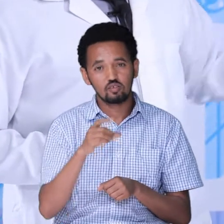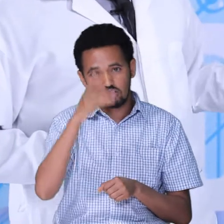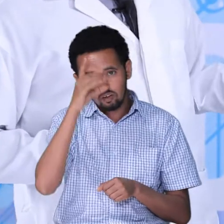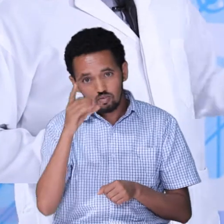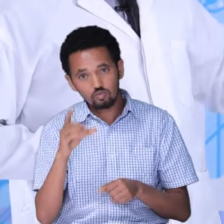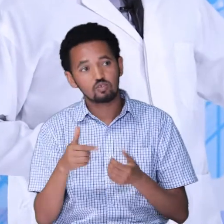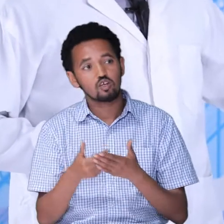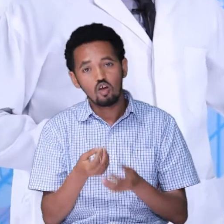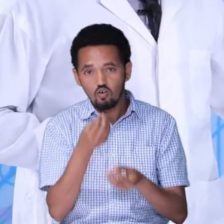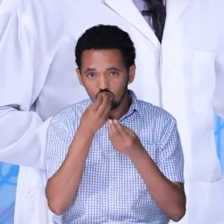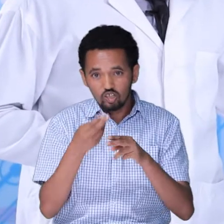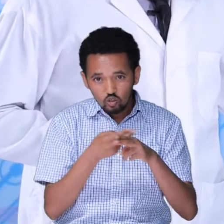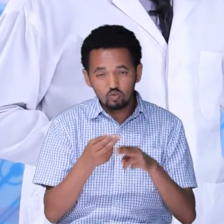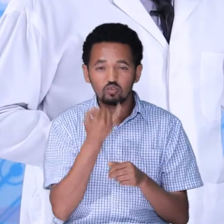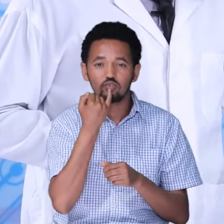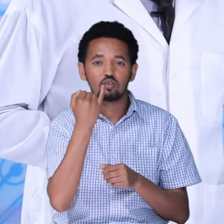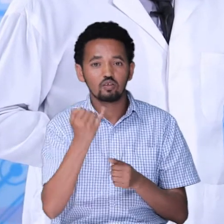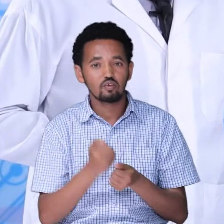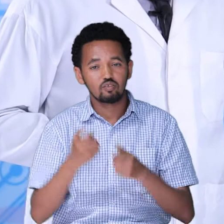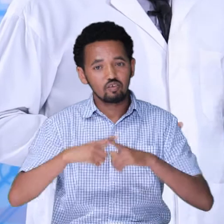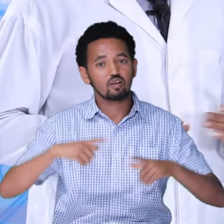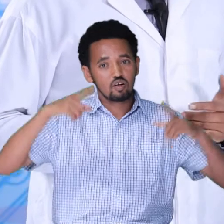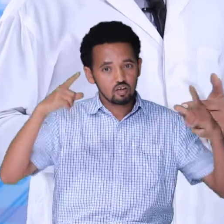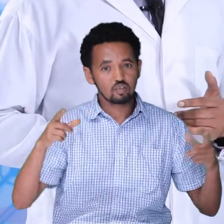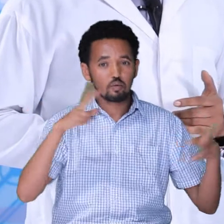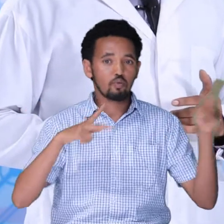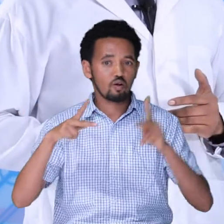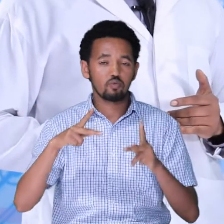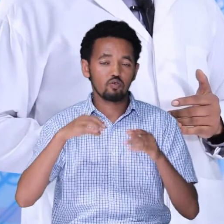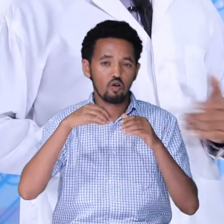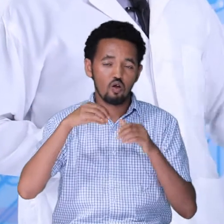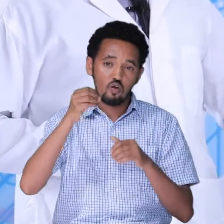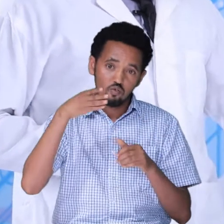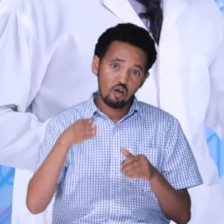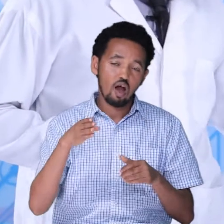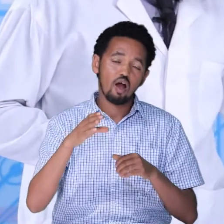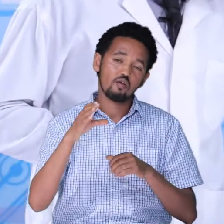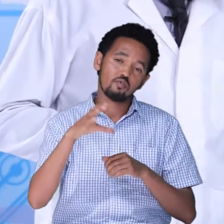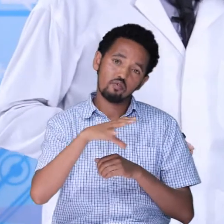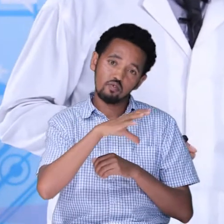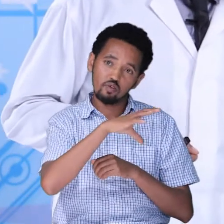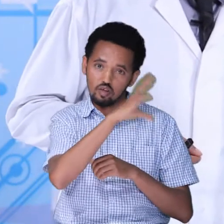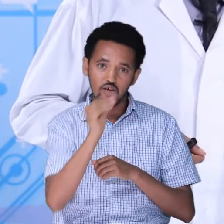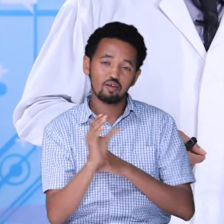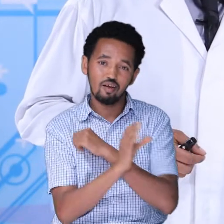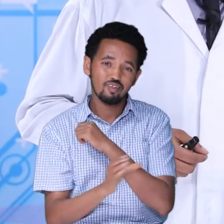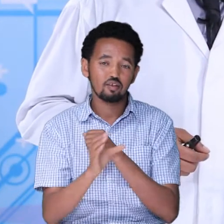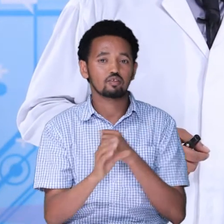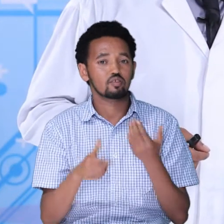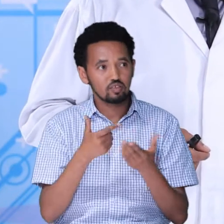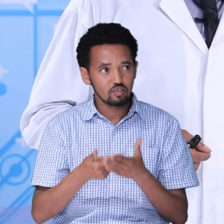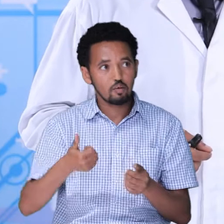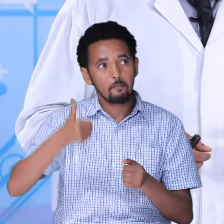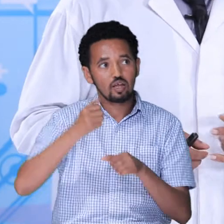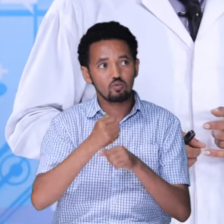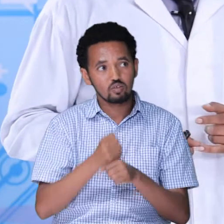food shortage. Food shortage is greater problem of African countries. This problem is further made